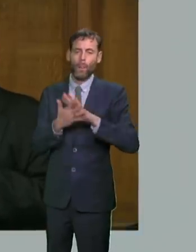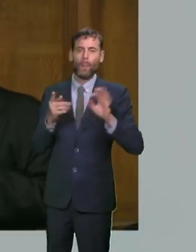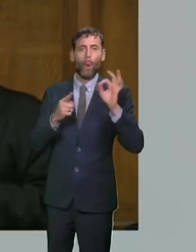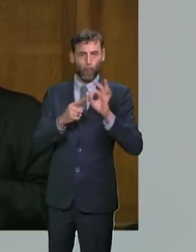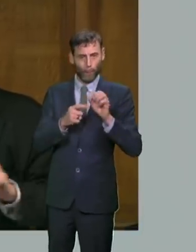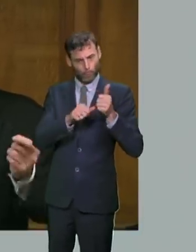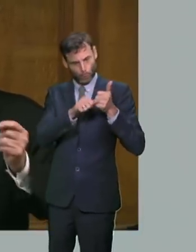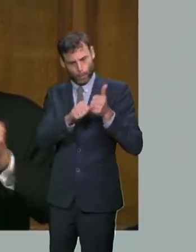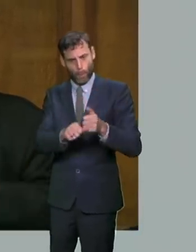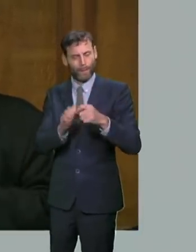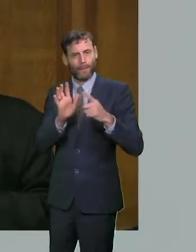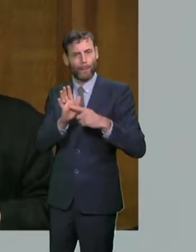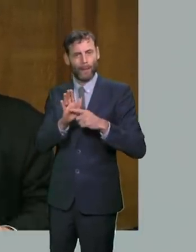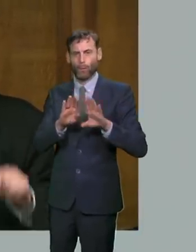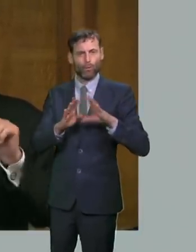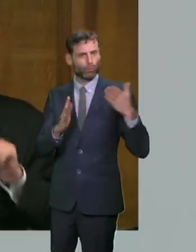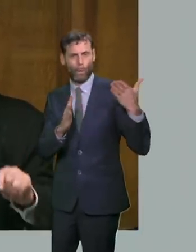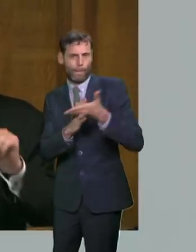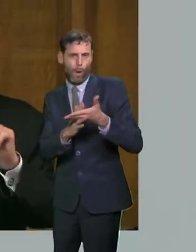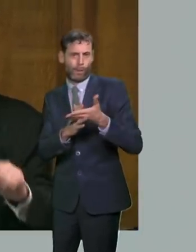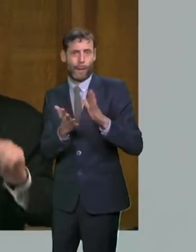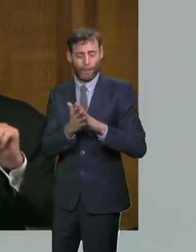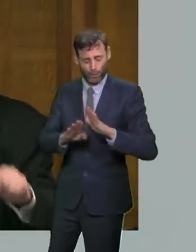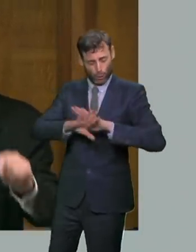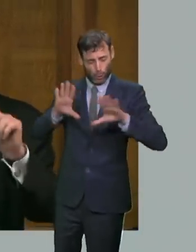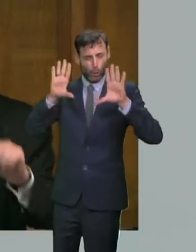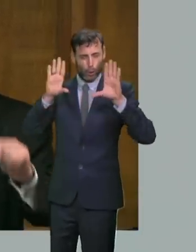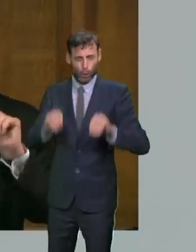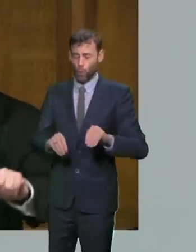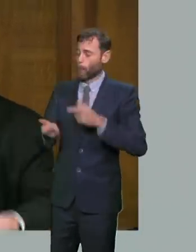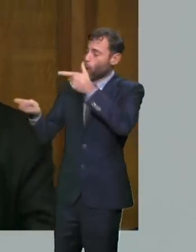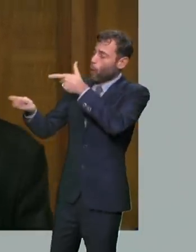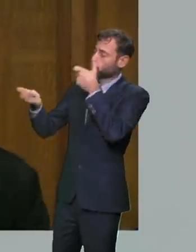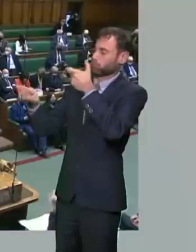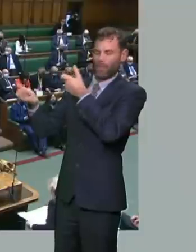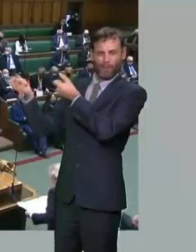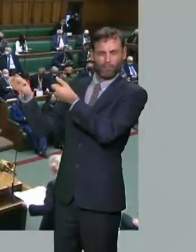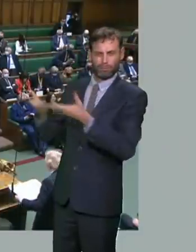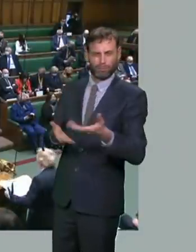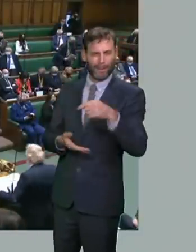let it go forward so we can work together and end this vile trade as soon as possible?